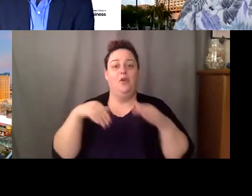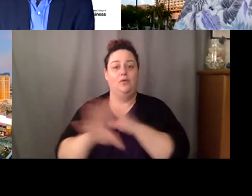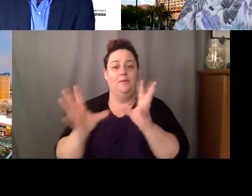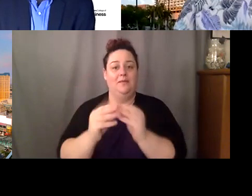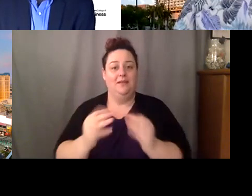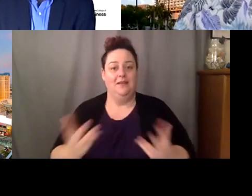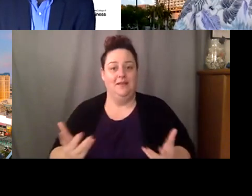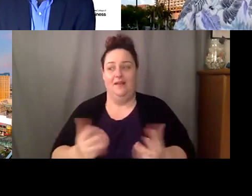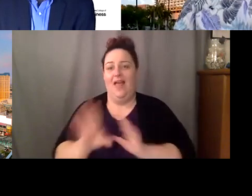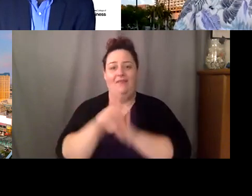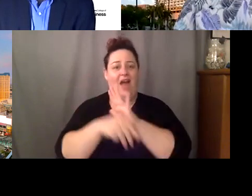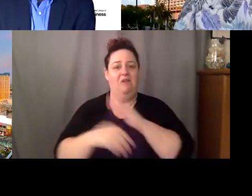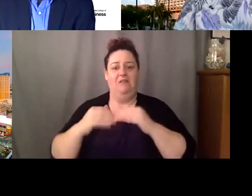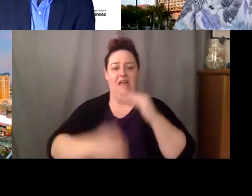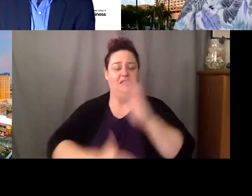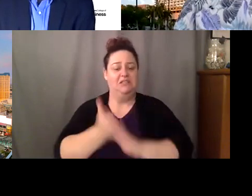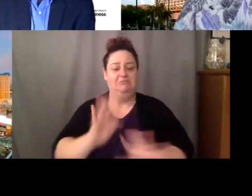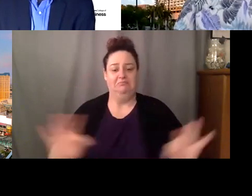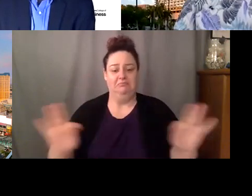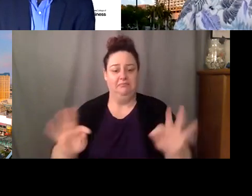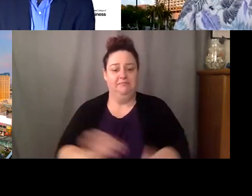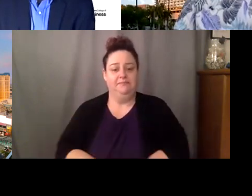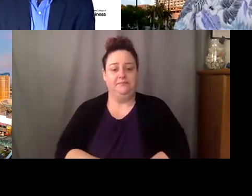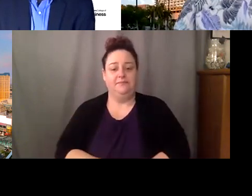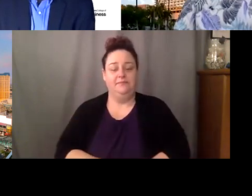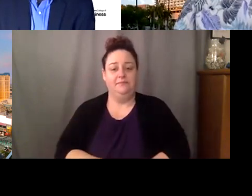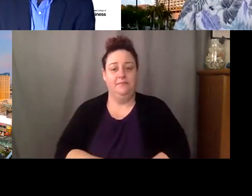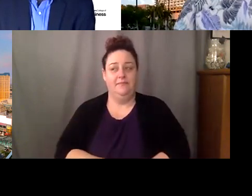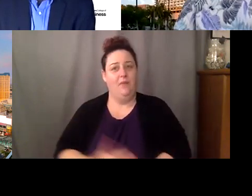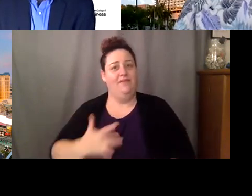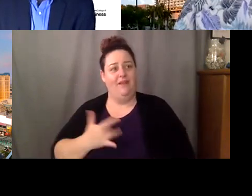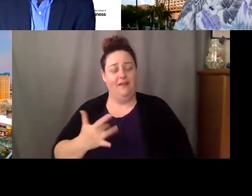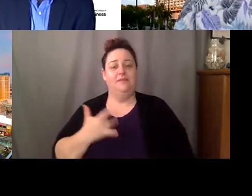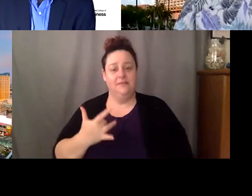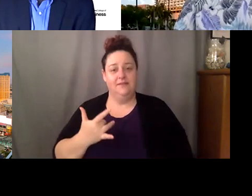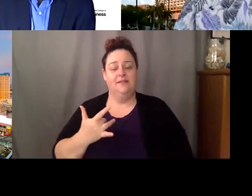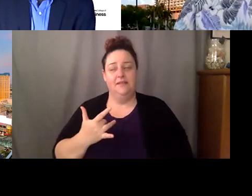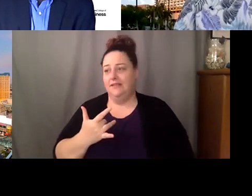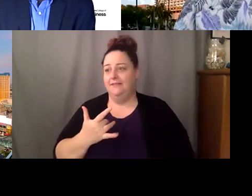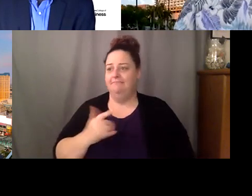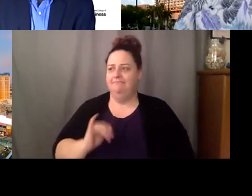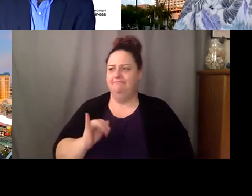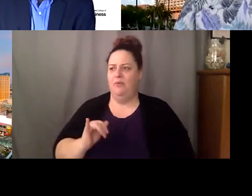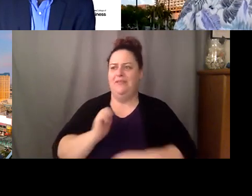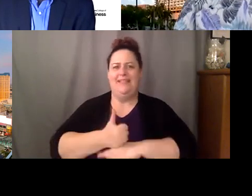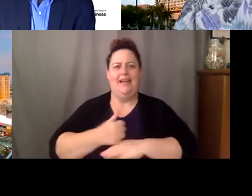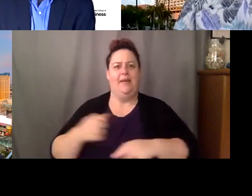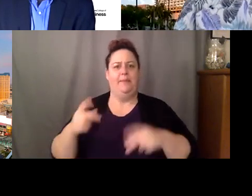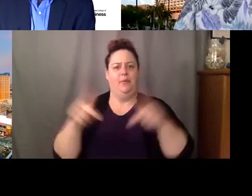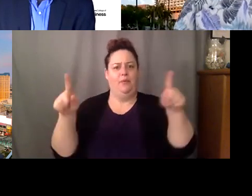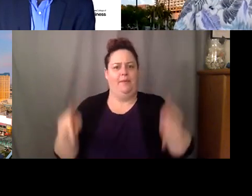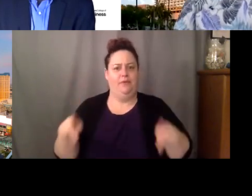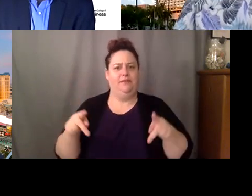all done in 30 minutes or less. And what we were doing was we were kind of, you know, creating parameters for these meetings,